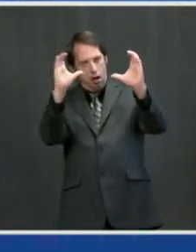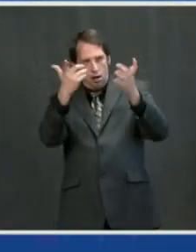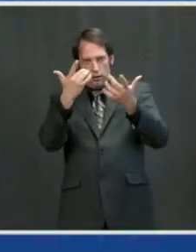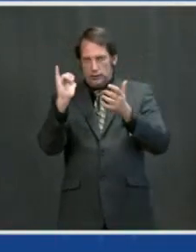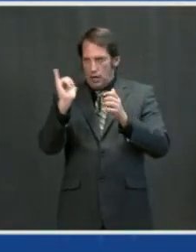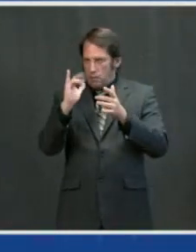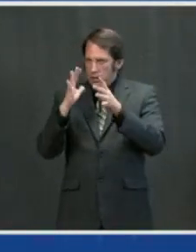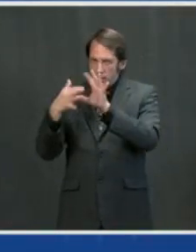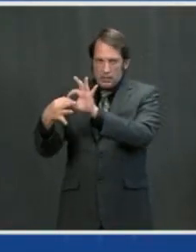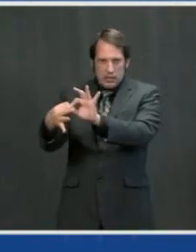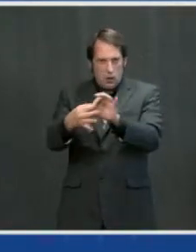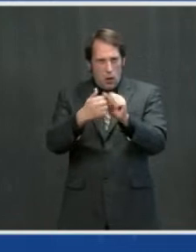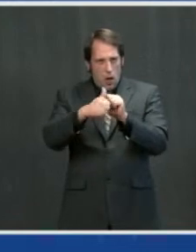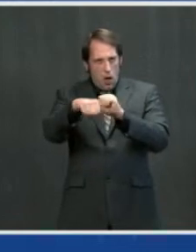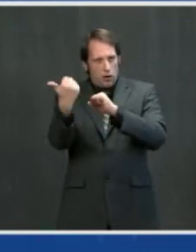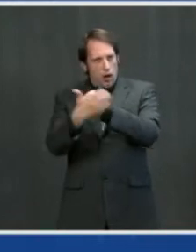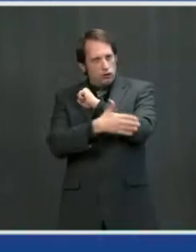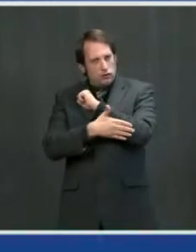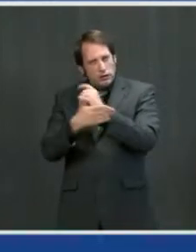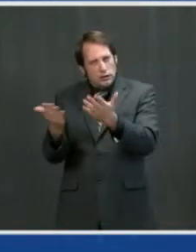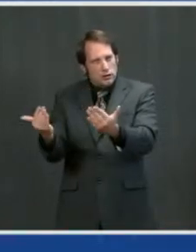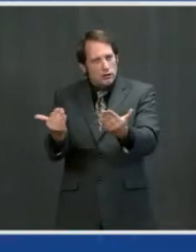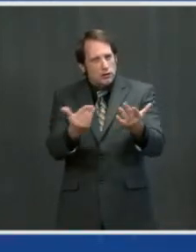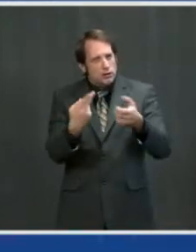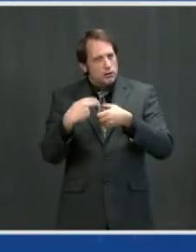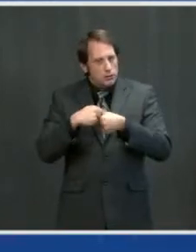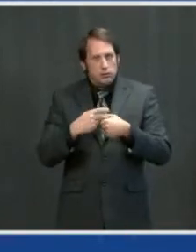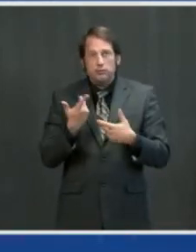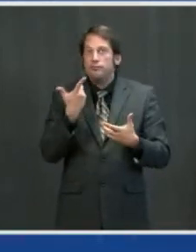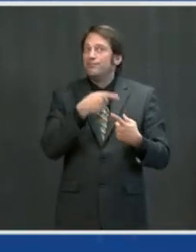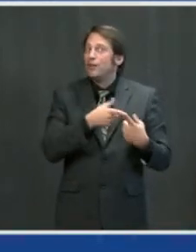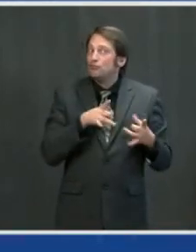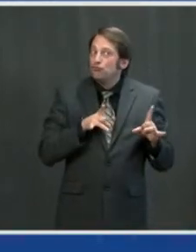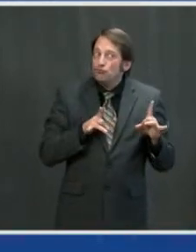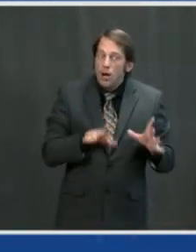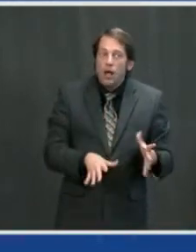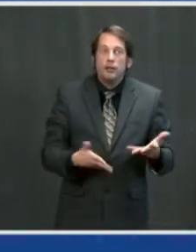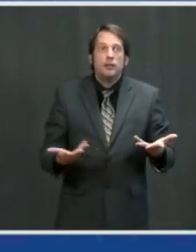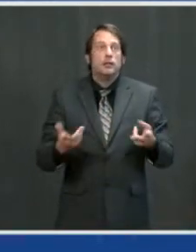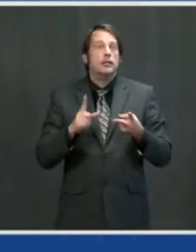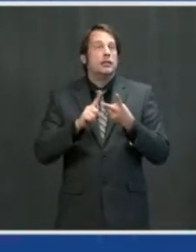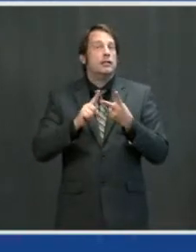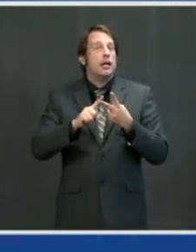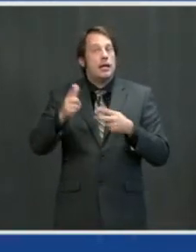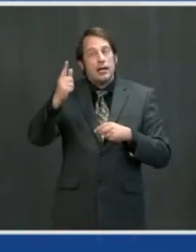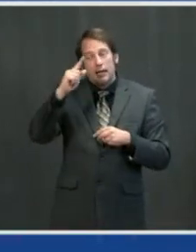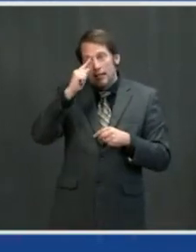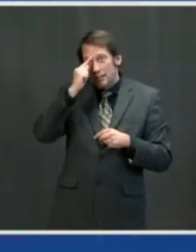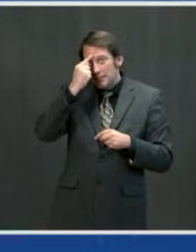including the ASEAN, Australia, and India.